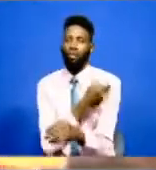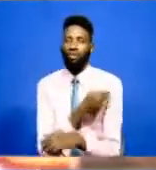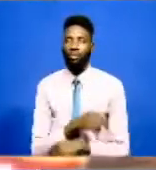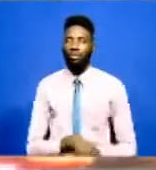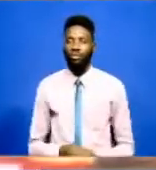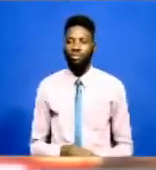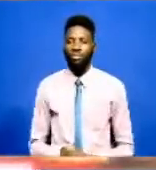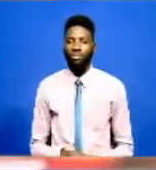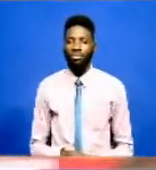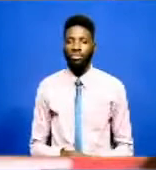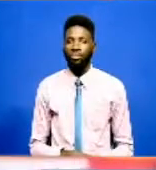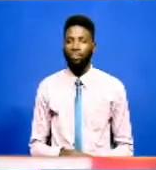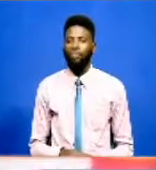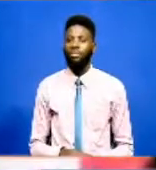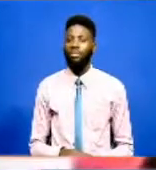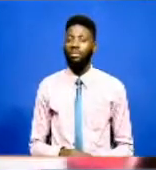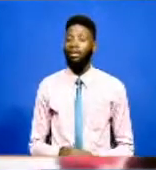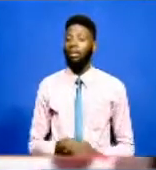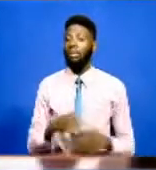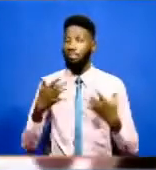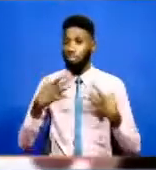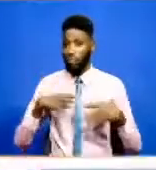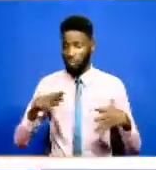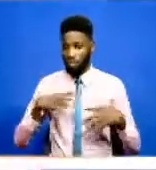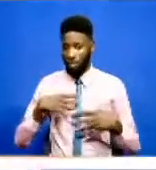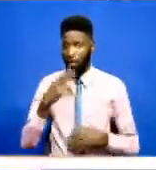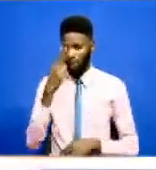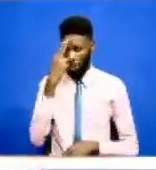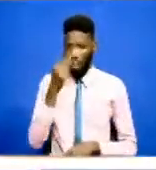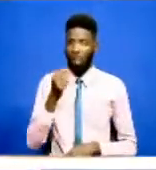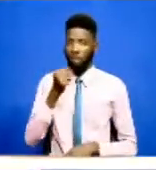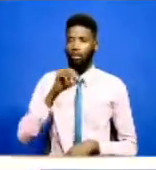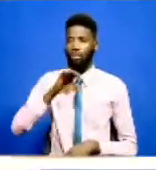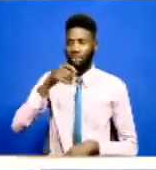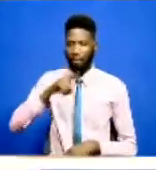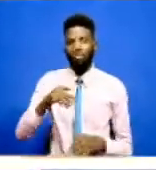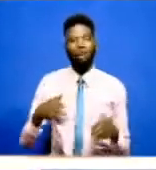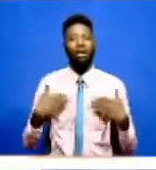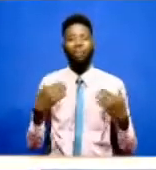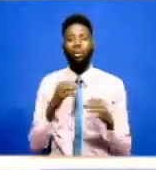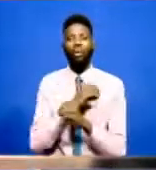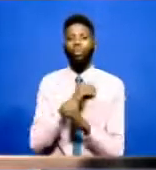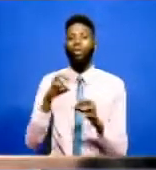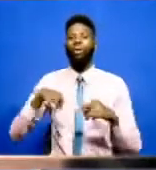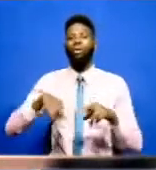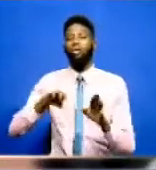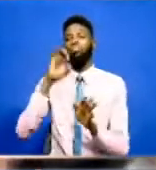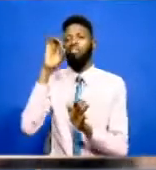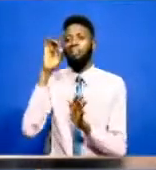A section of residents in Kajiado County are not amused with the poor state of roads in the area.